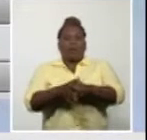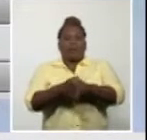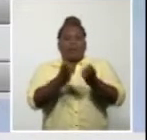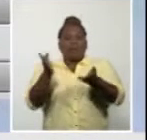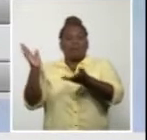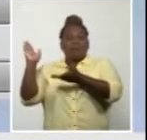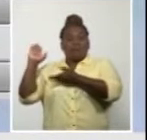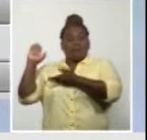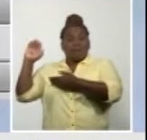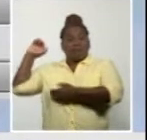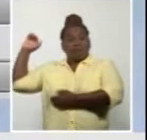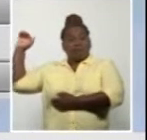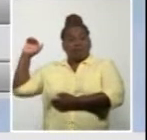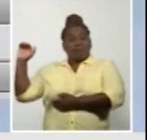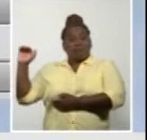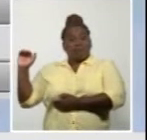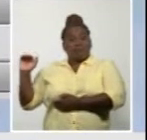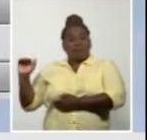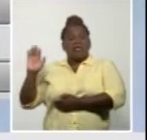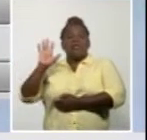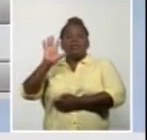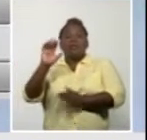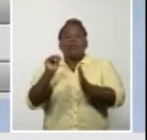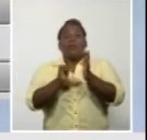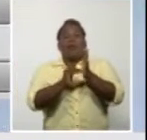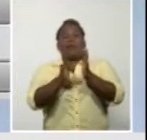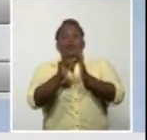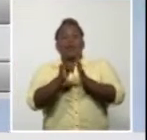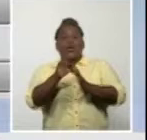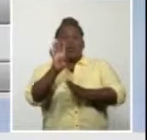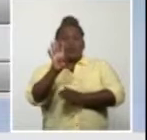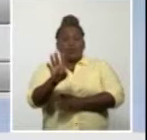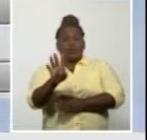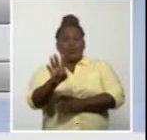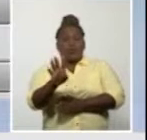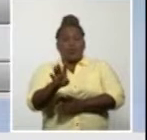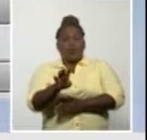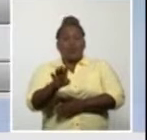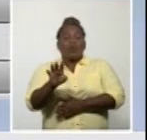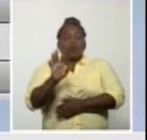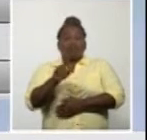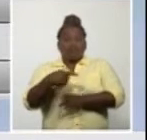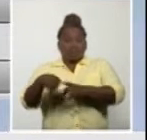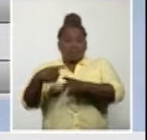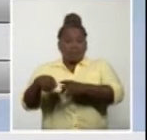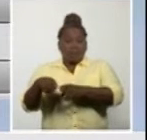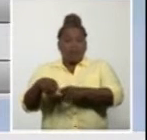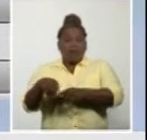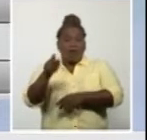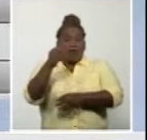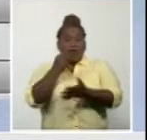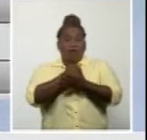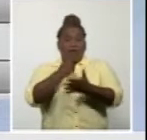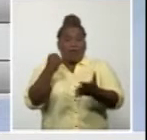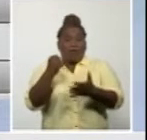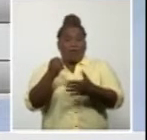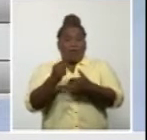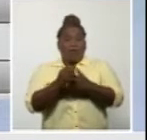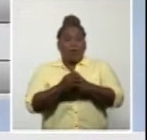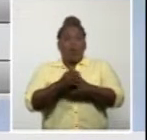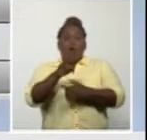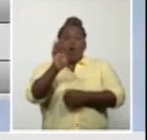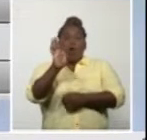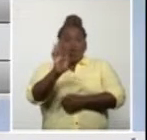The world, we have been aware of the news. Today, a group of information has been transmitted on the situation